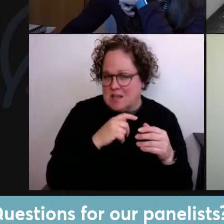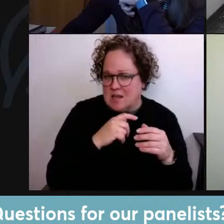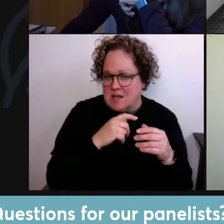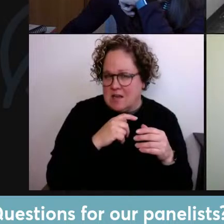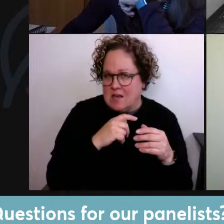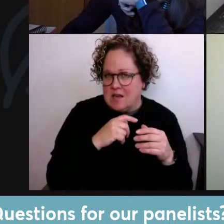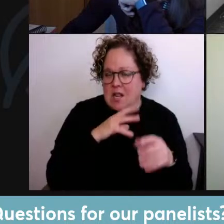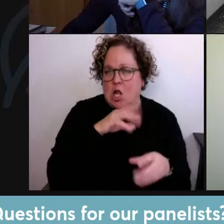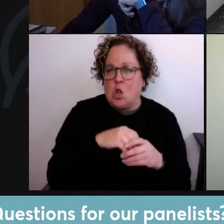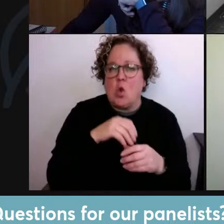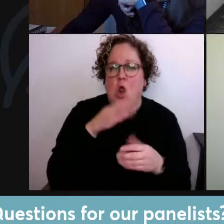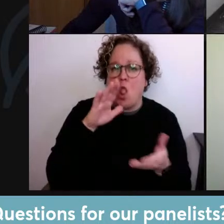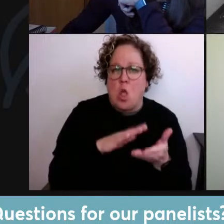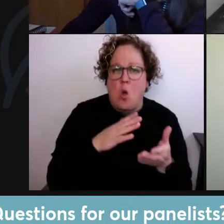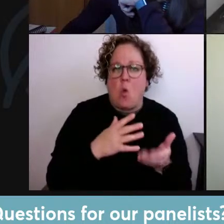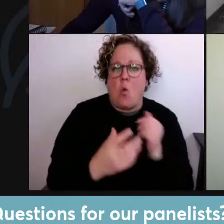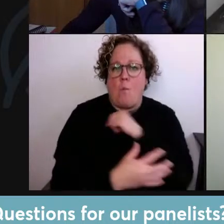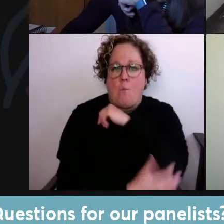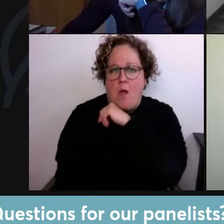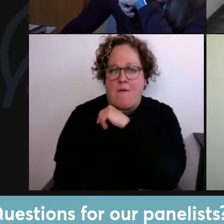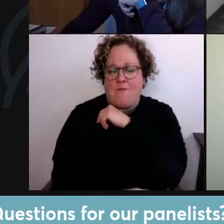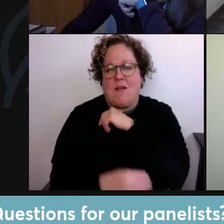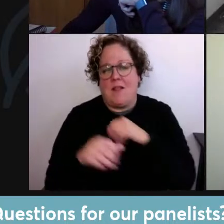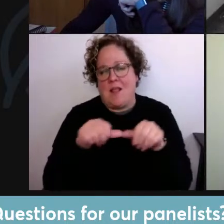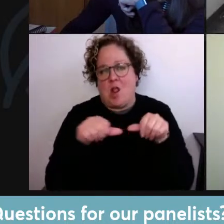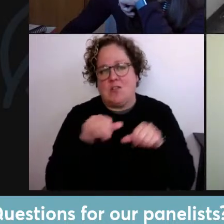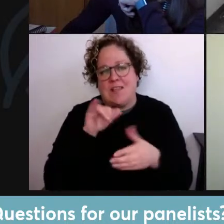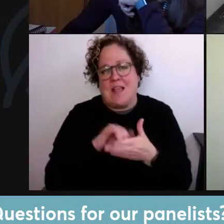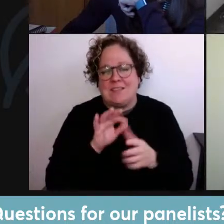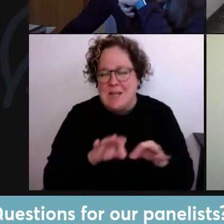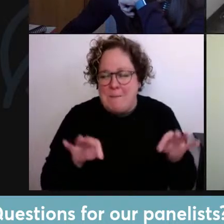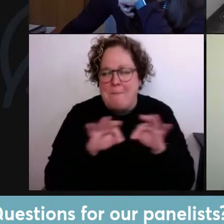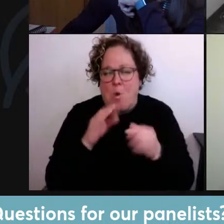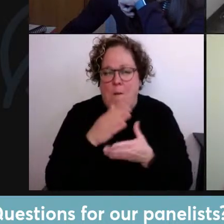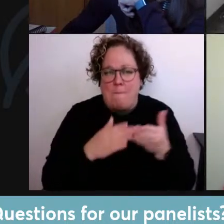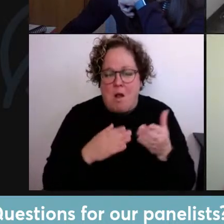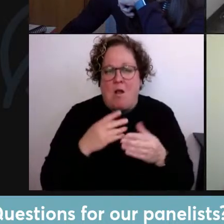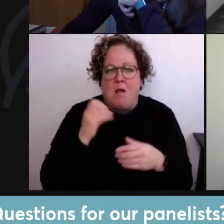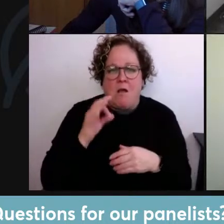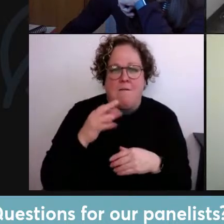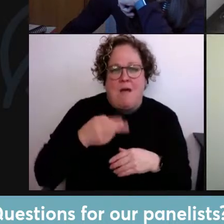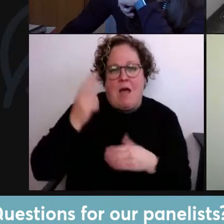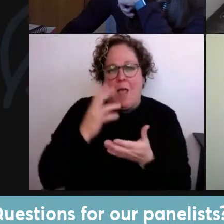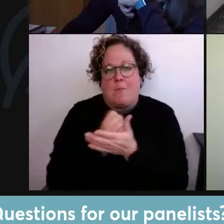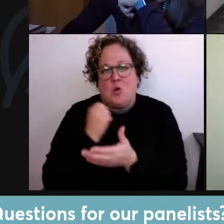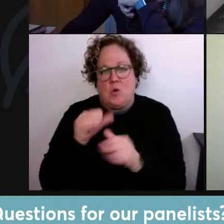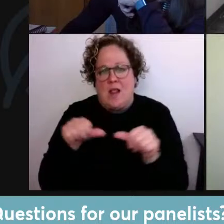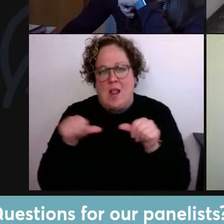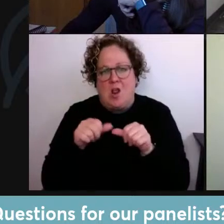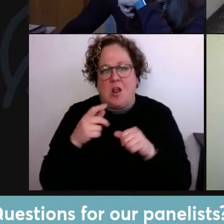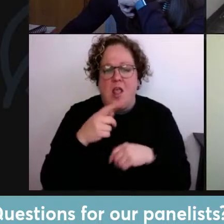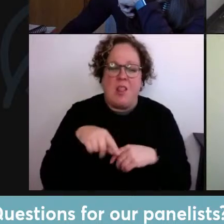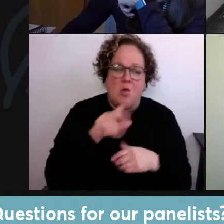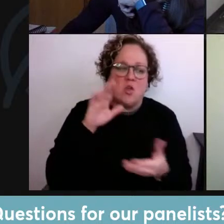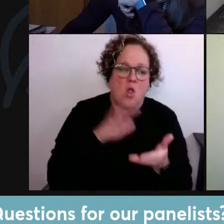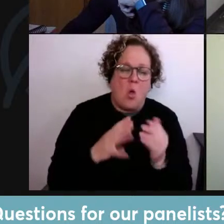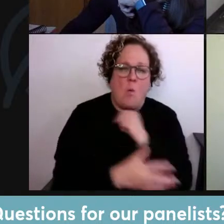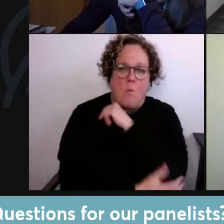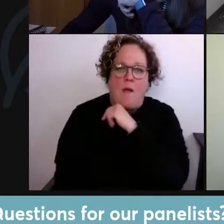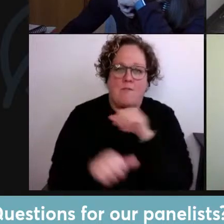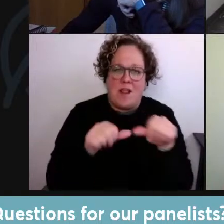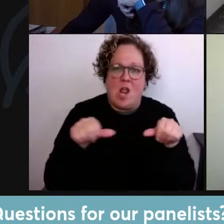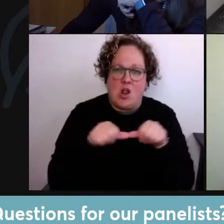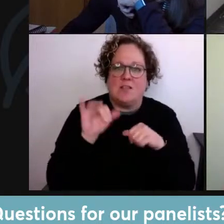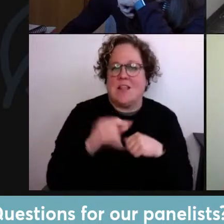poverty areas. And that's an essential, you know, characteristic of a high opportunity area, that these are low poverty areas. So that's just